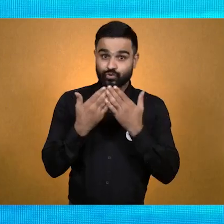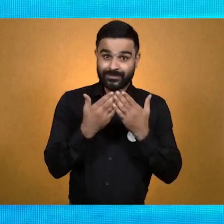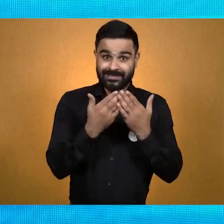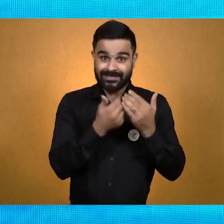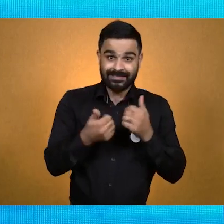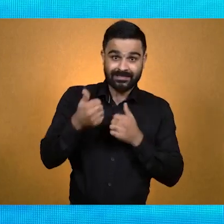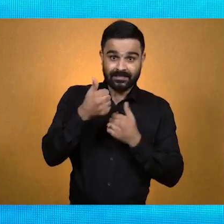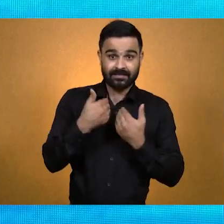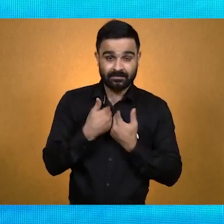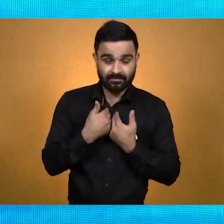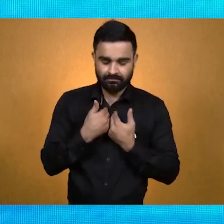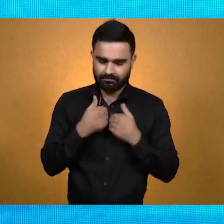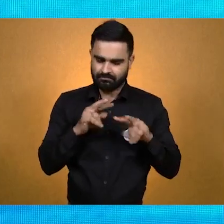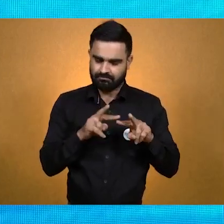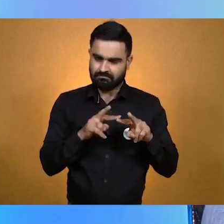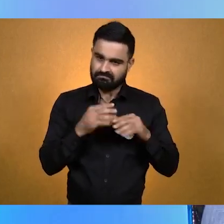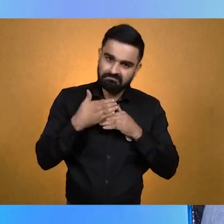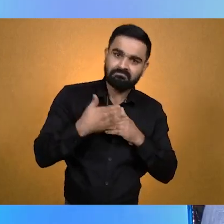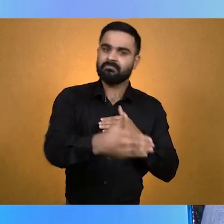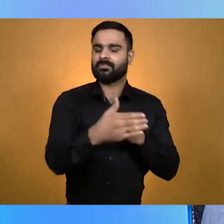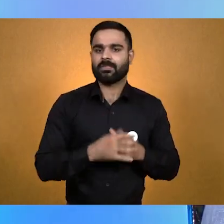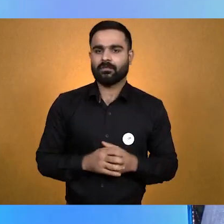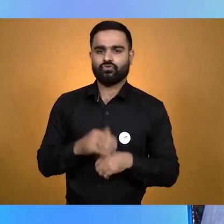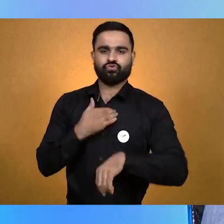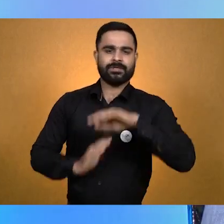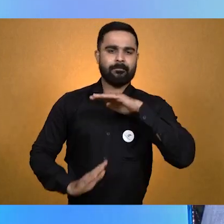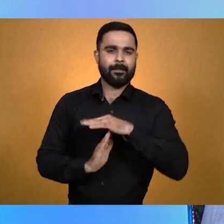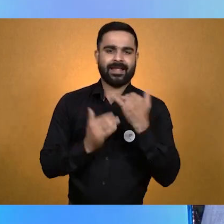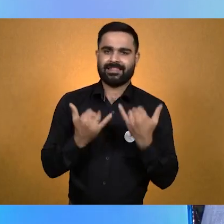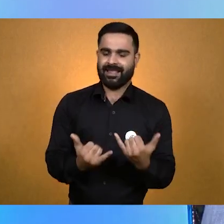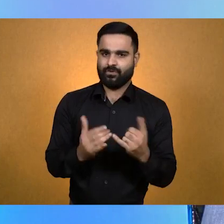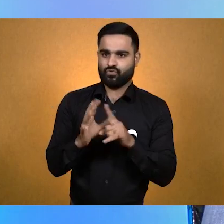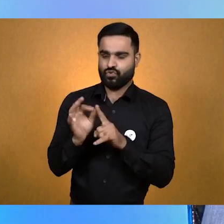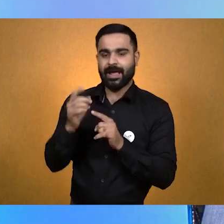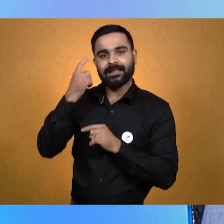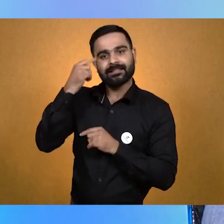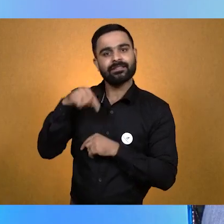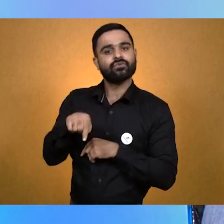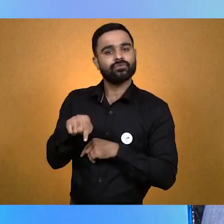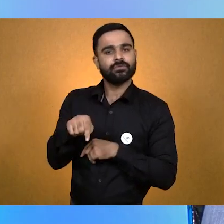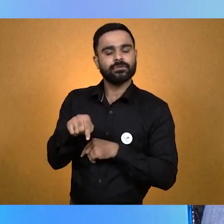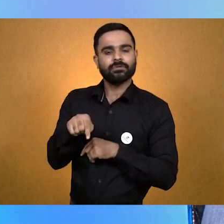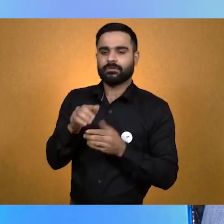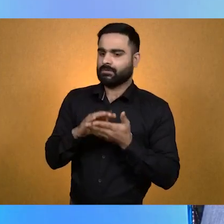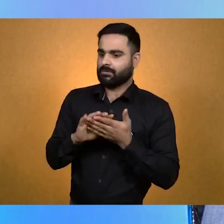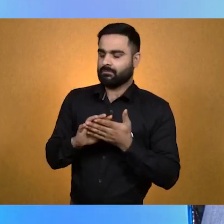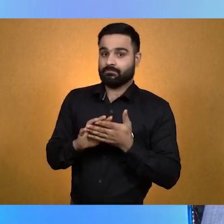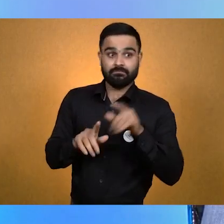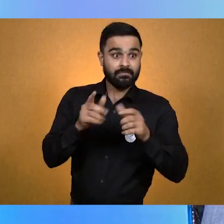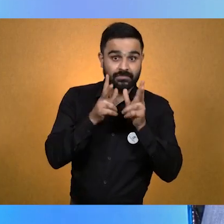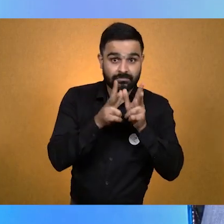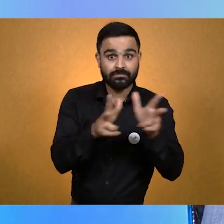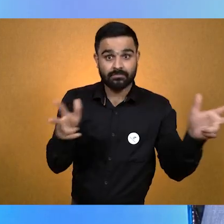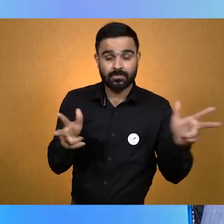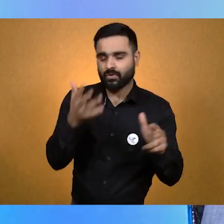school taking forward. We're going to take a short break now, but as we do that, I just thought we'd tell all of you that we've